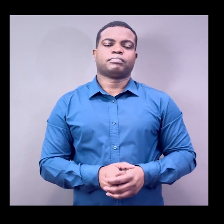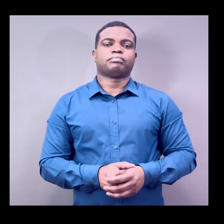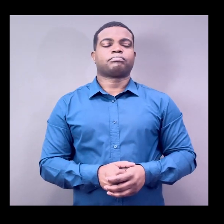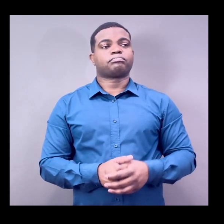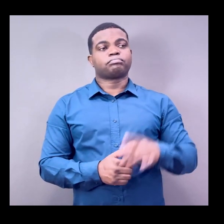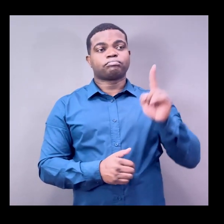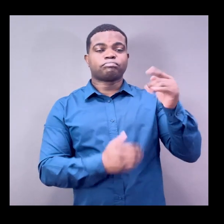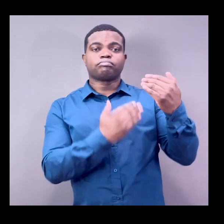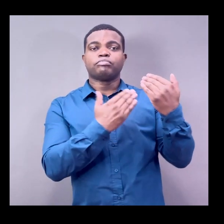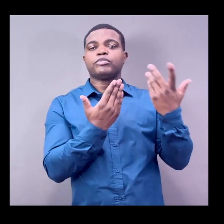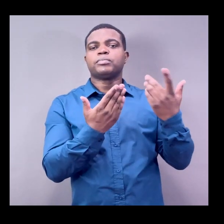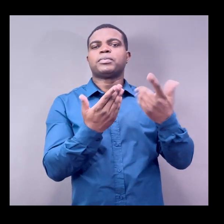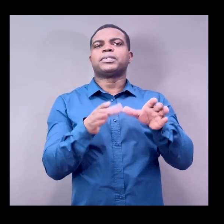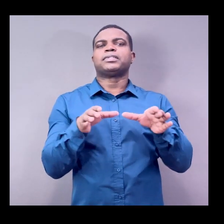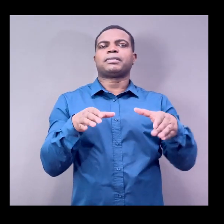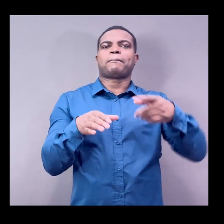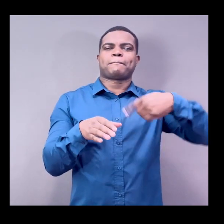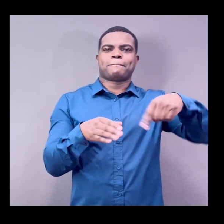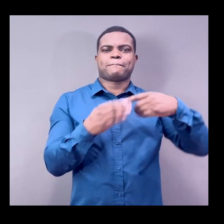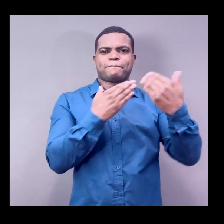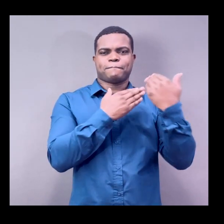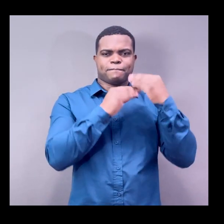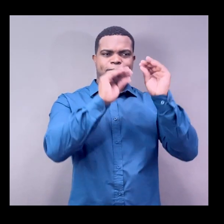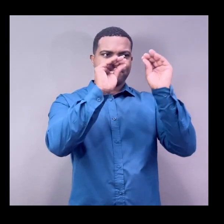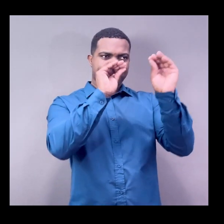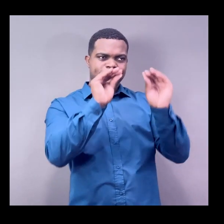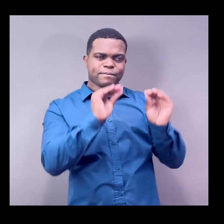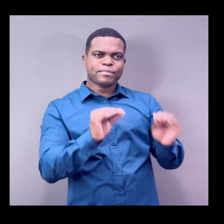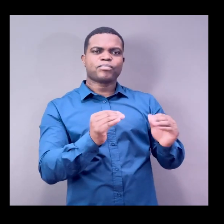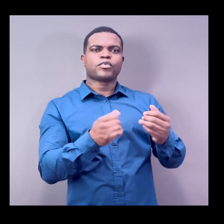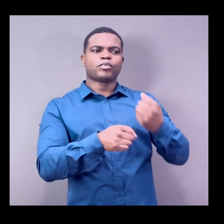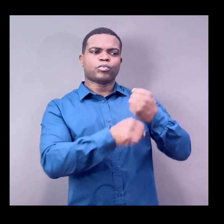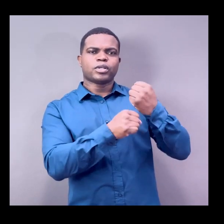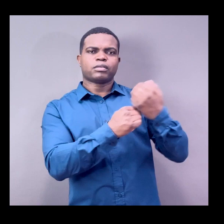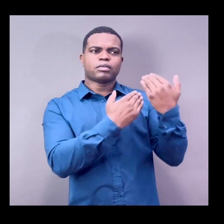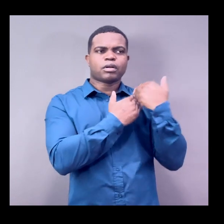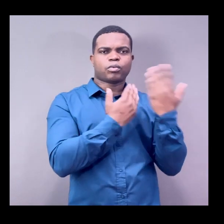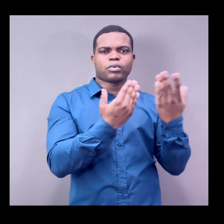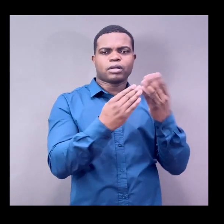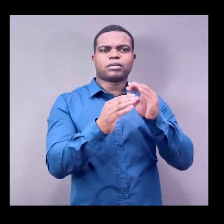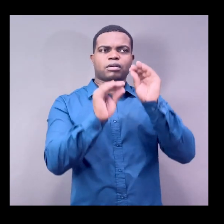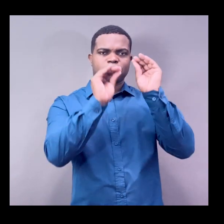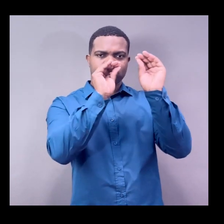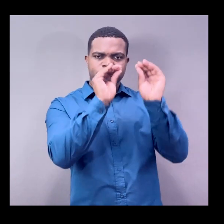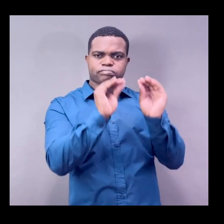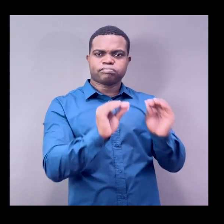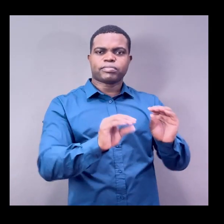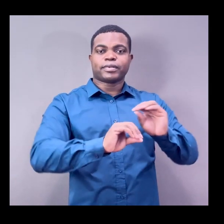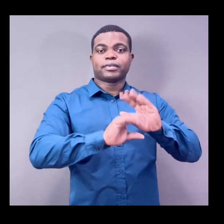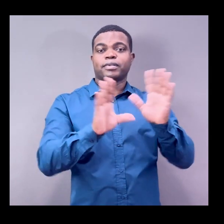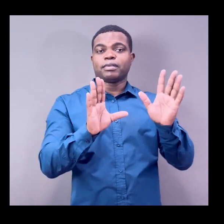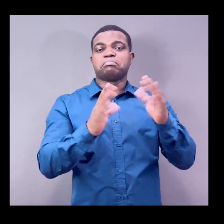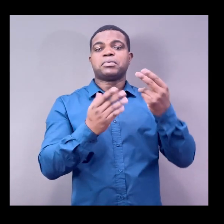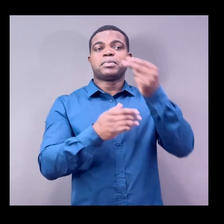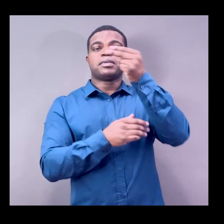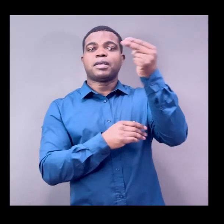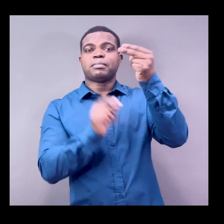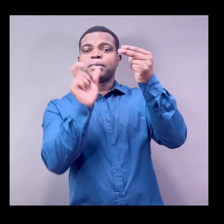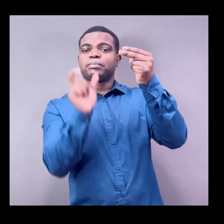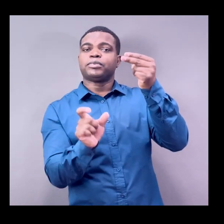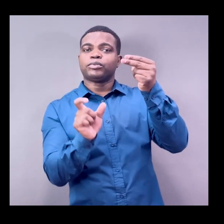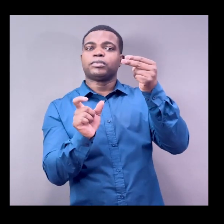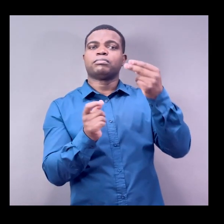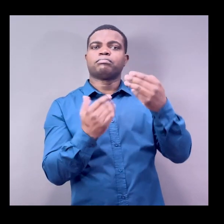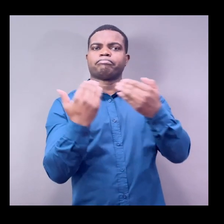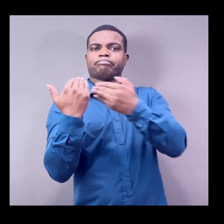for your team members. So if you have assigned tasks to your team members, this is where you are going to be writing the name of